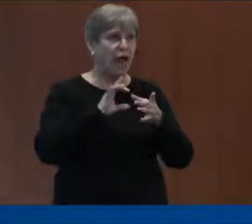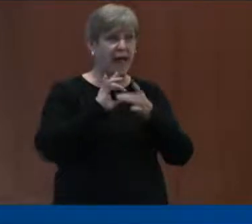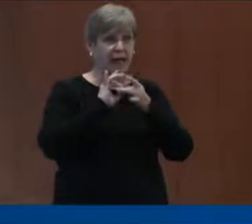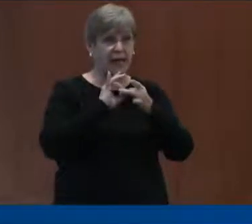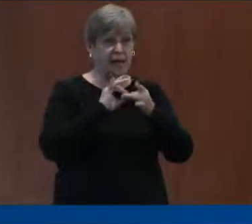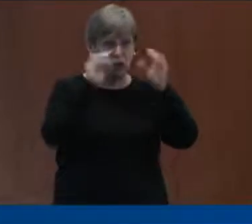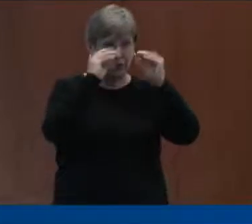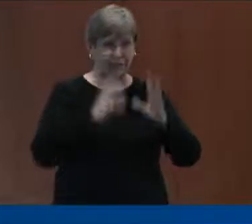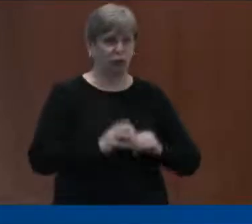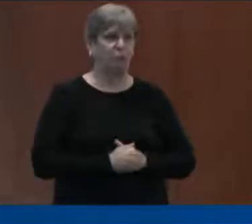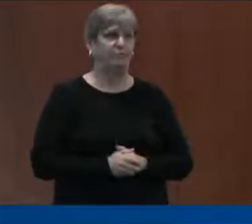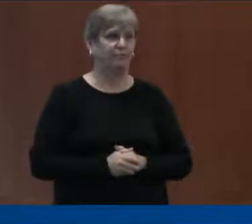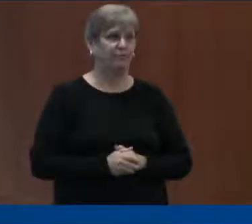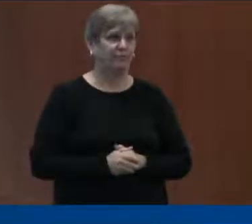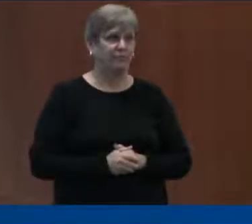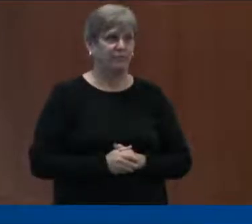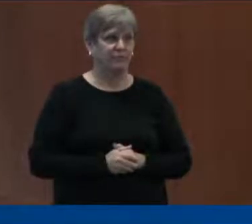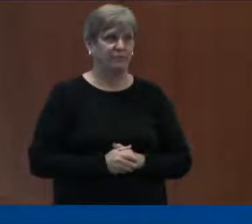connections teacher.